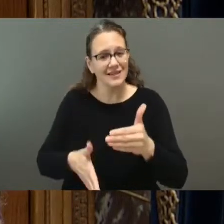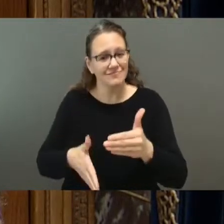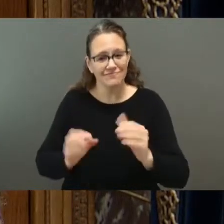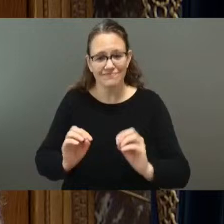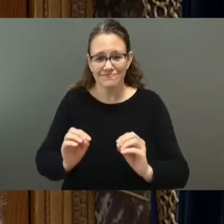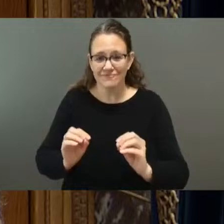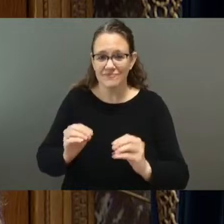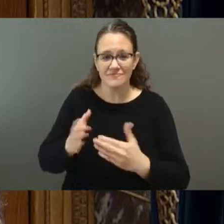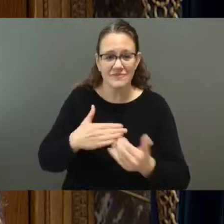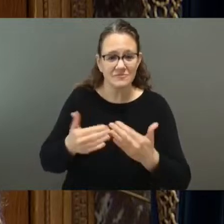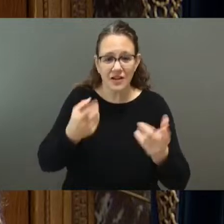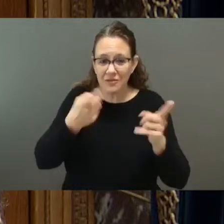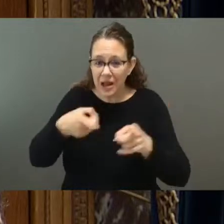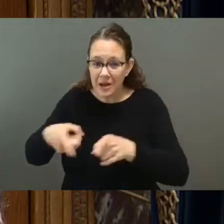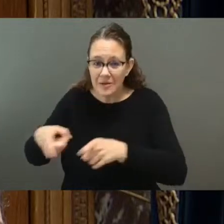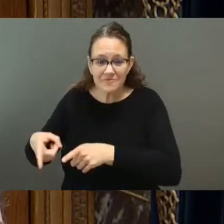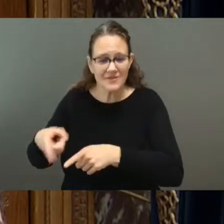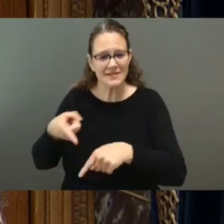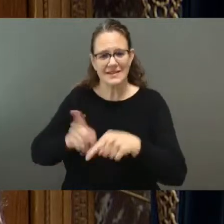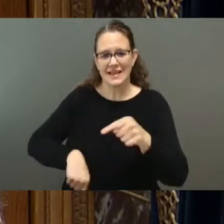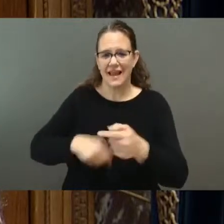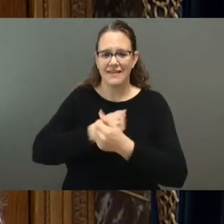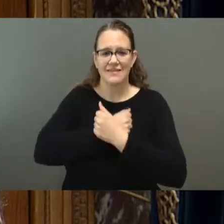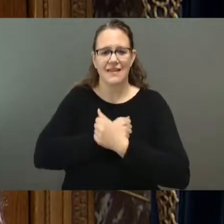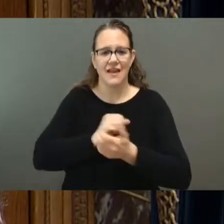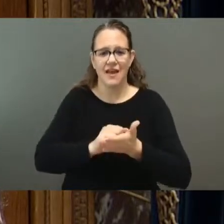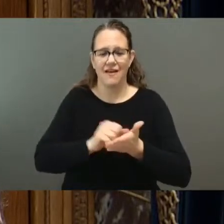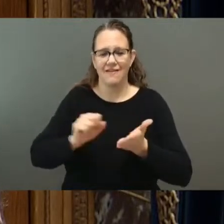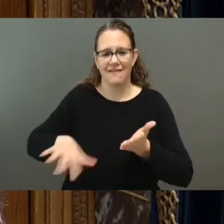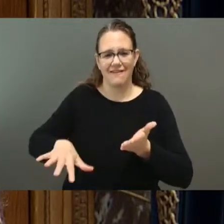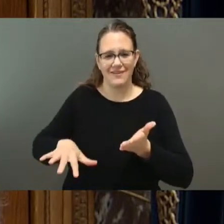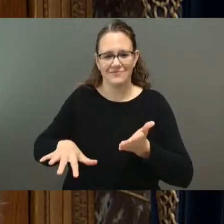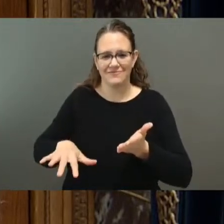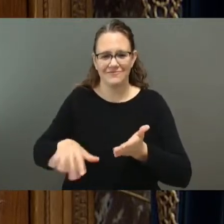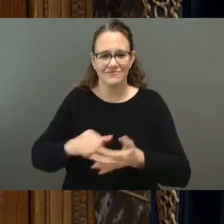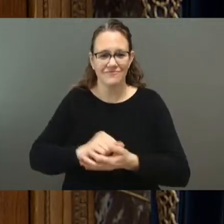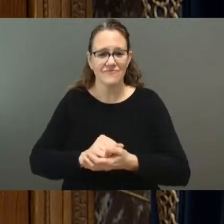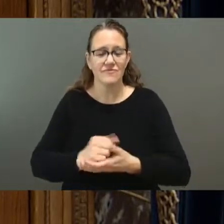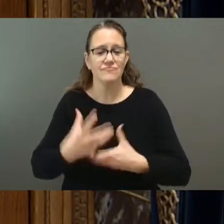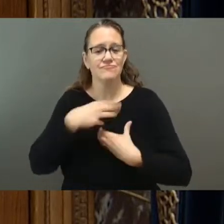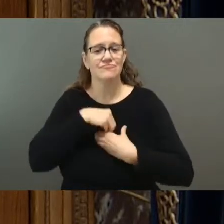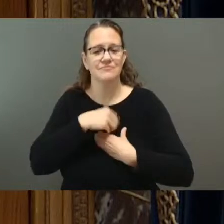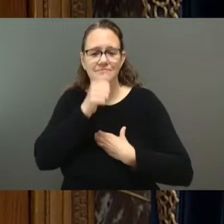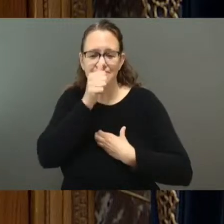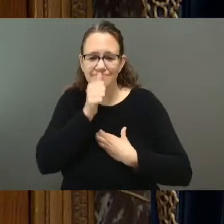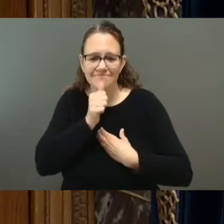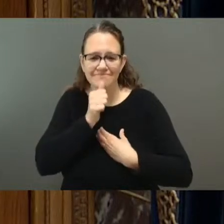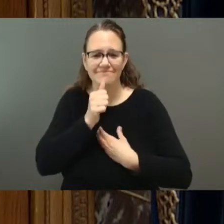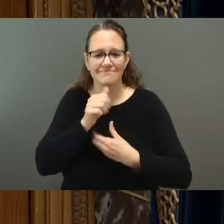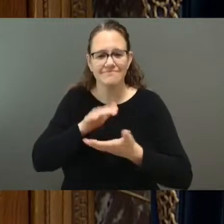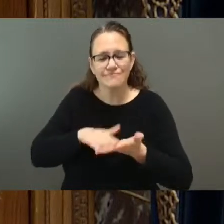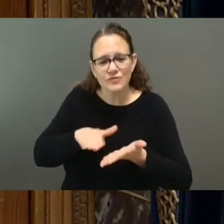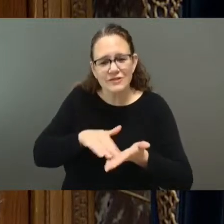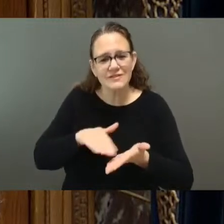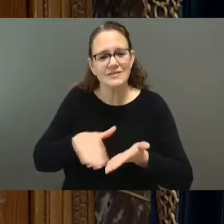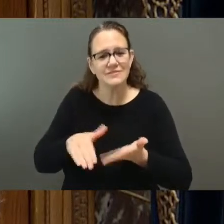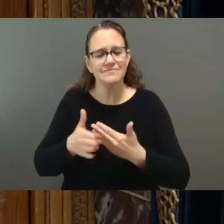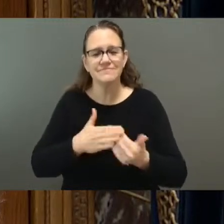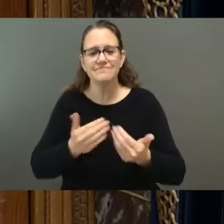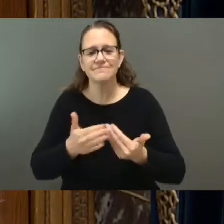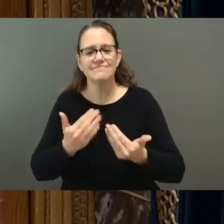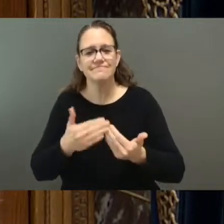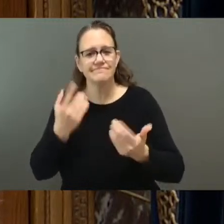away. It is patient and forgiving when all others are forsaking, and it never fails or